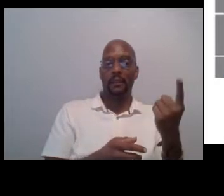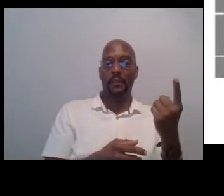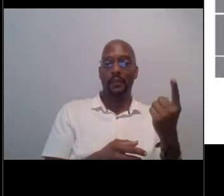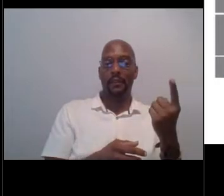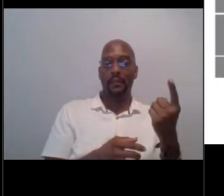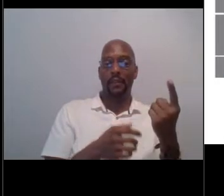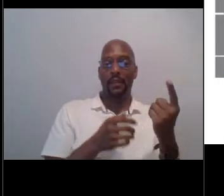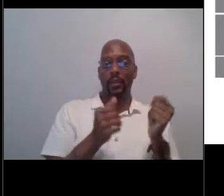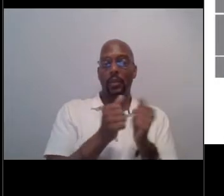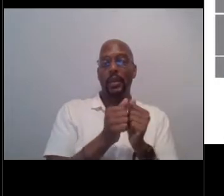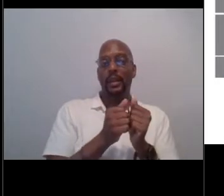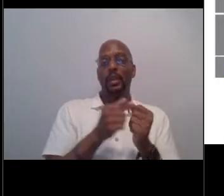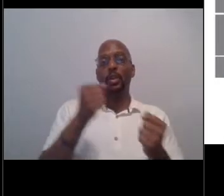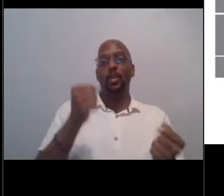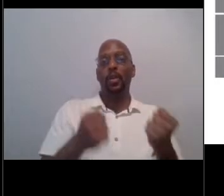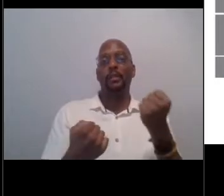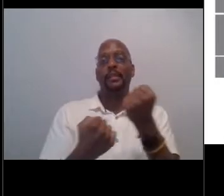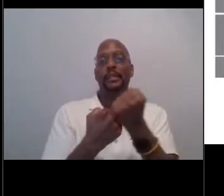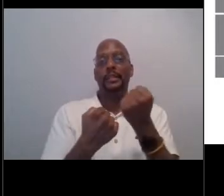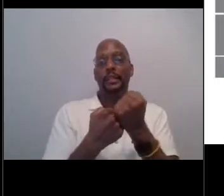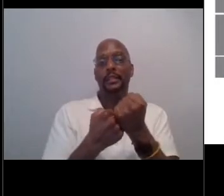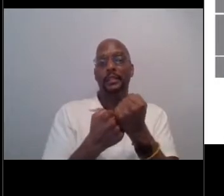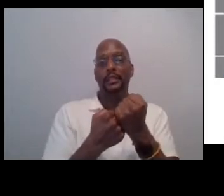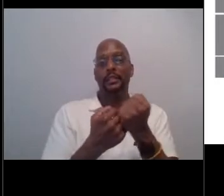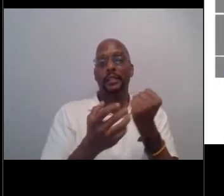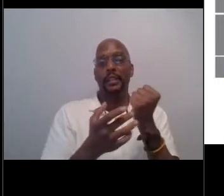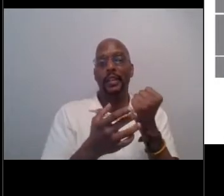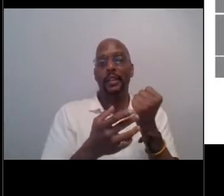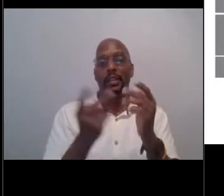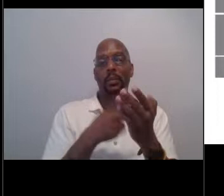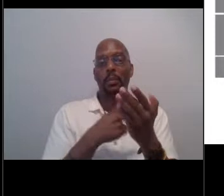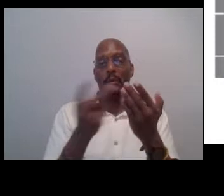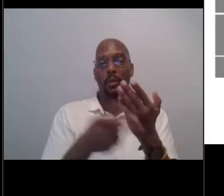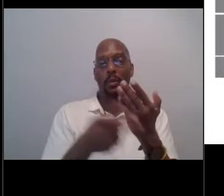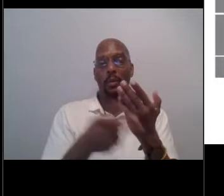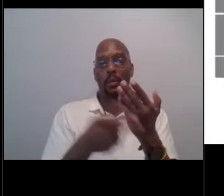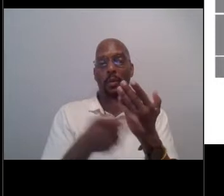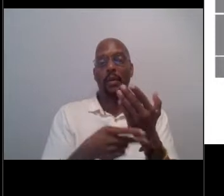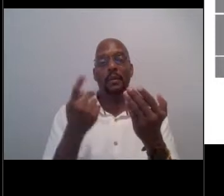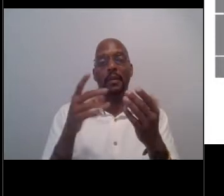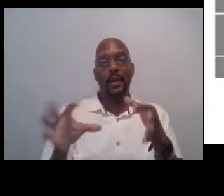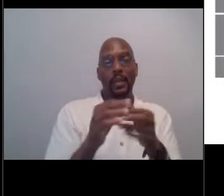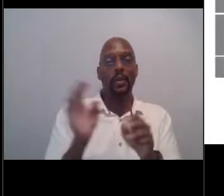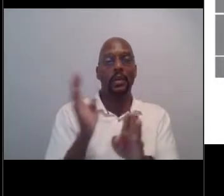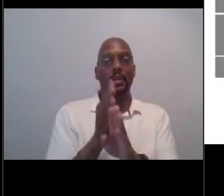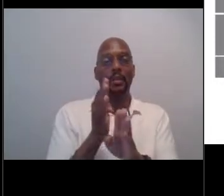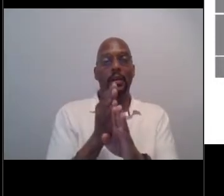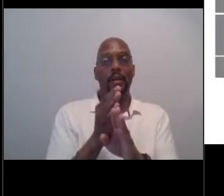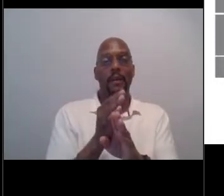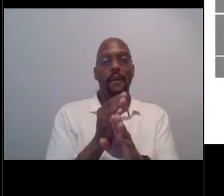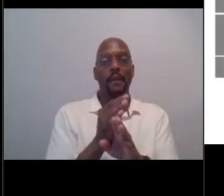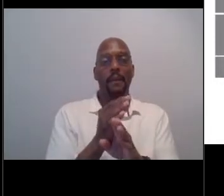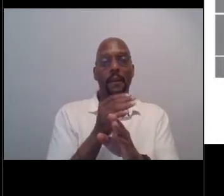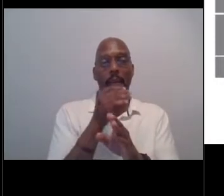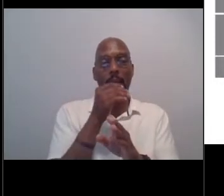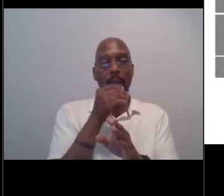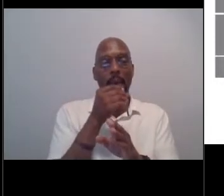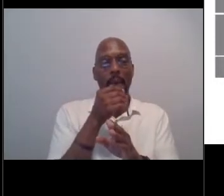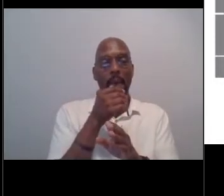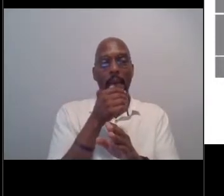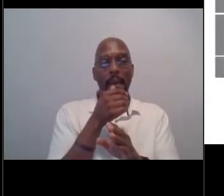assistance system that has been installed onto the vehicles and aims to keep the driver engaged